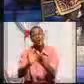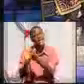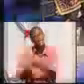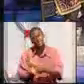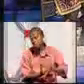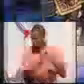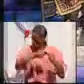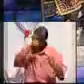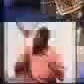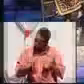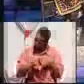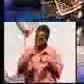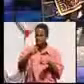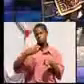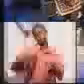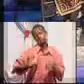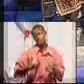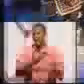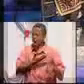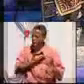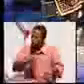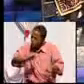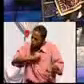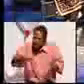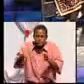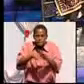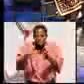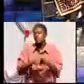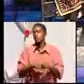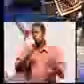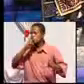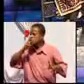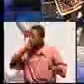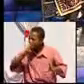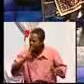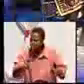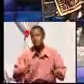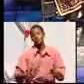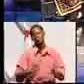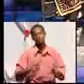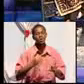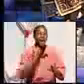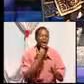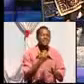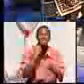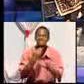People's Organizations. Okay. They have their own members that are registered within them. So we're trying to tap from these different organizations, there are about